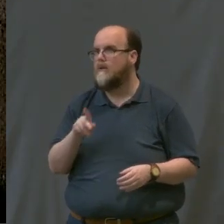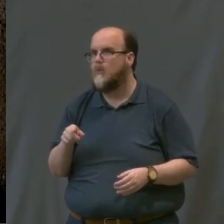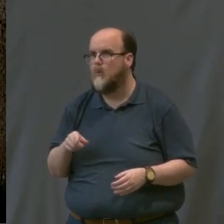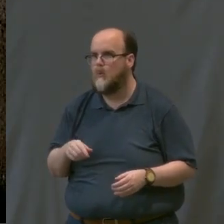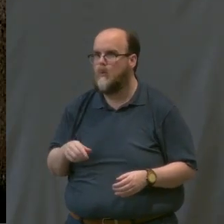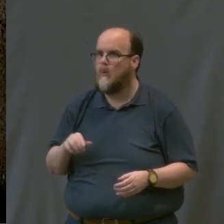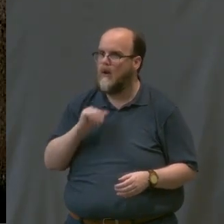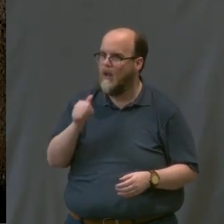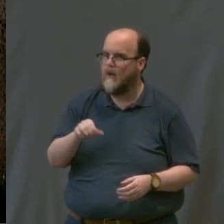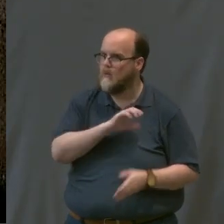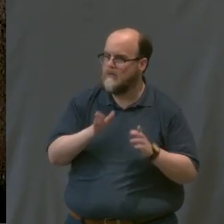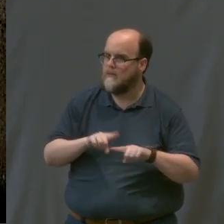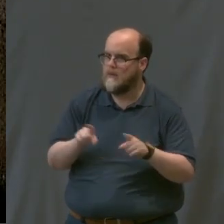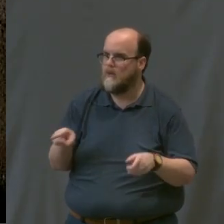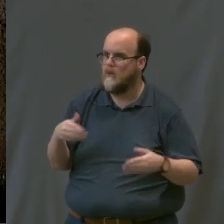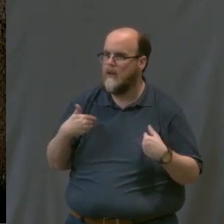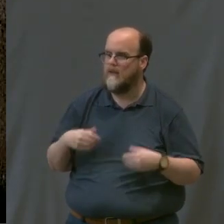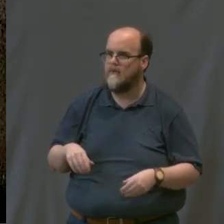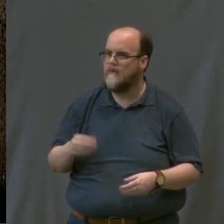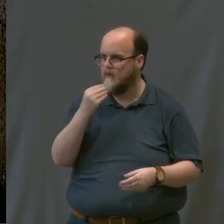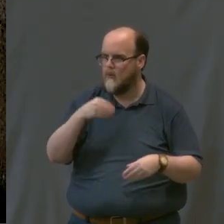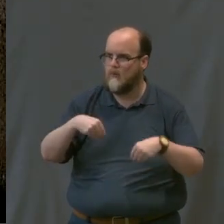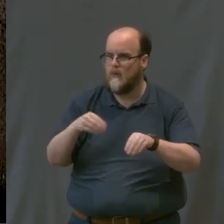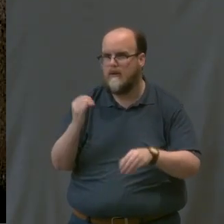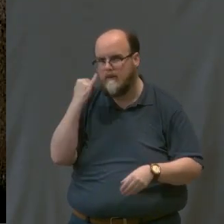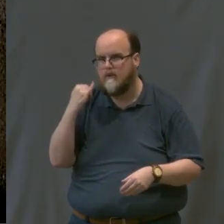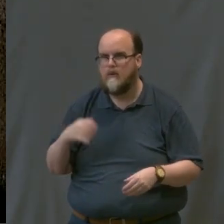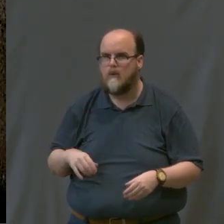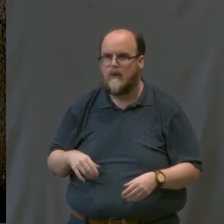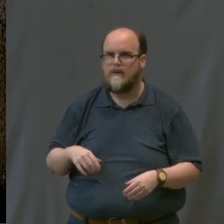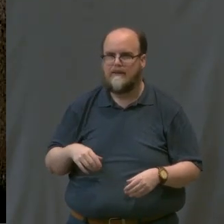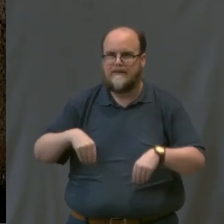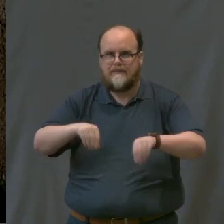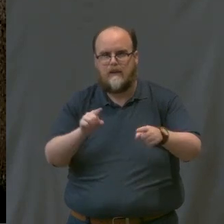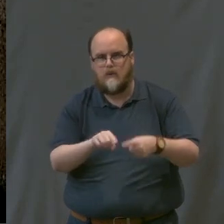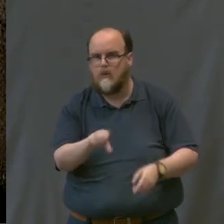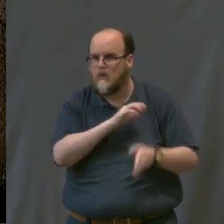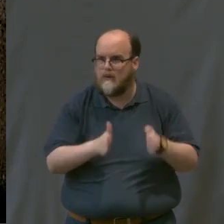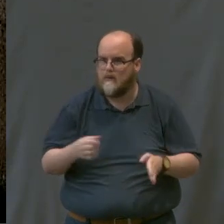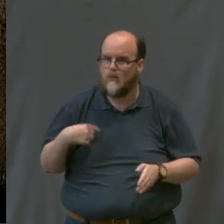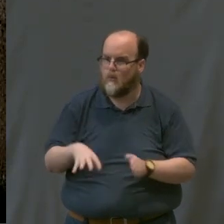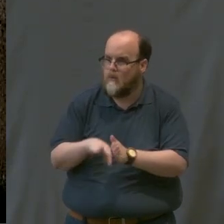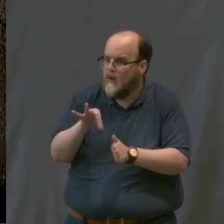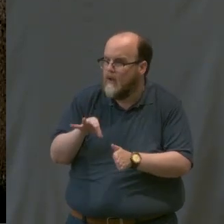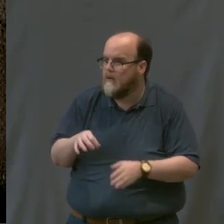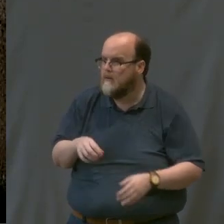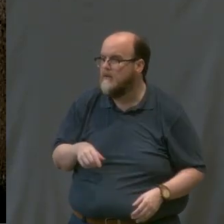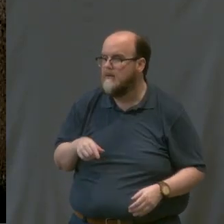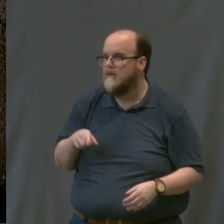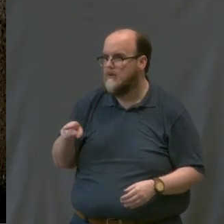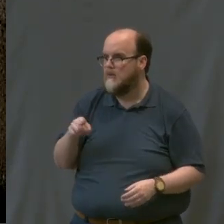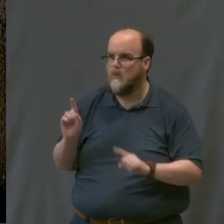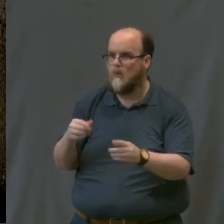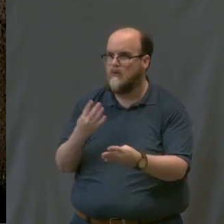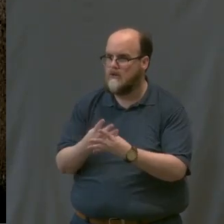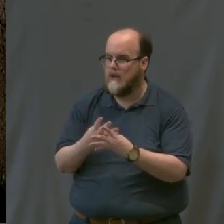are a non-Christian, but you own a grocery store. If you do commerce with one of these Christians and we find out, not only are you going